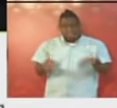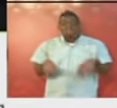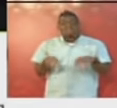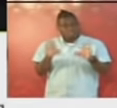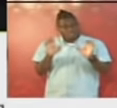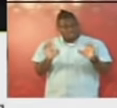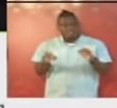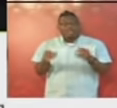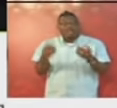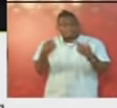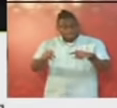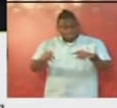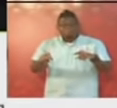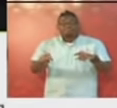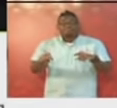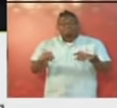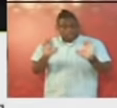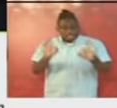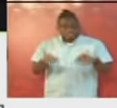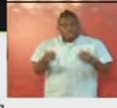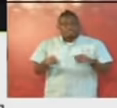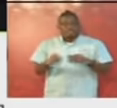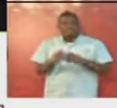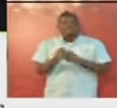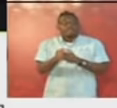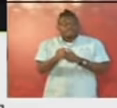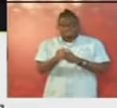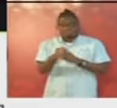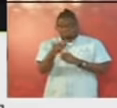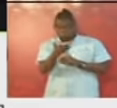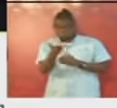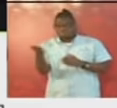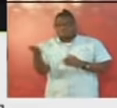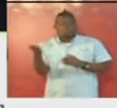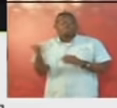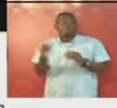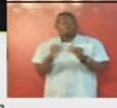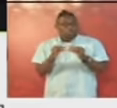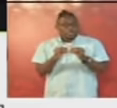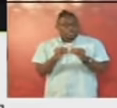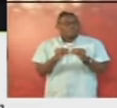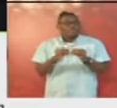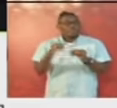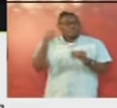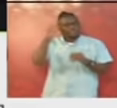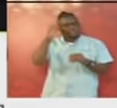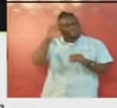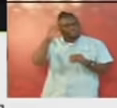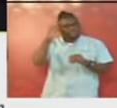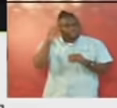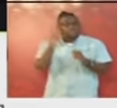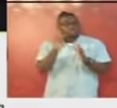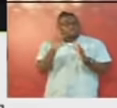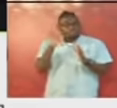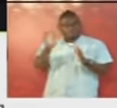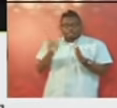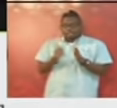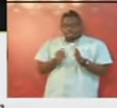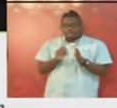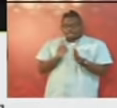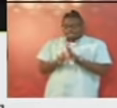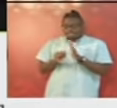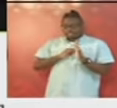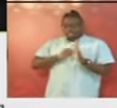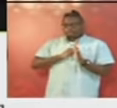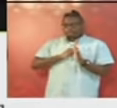circumstances, lead to increased risk for death by suicide. Therefore, once again, as I stated